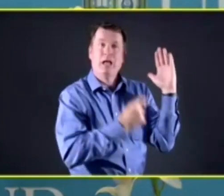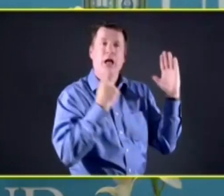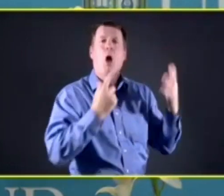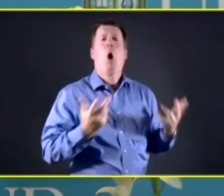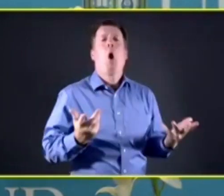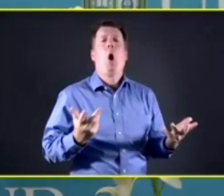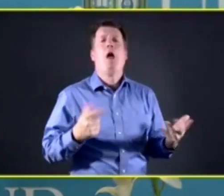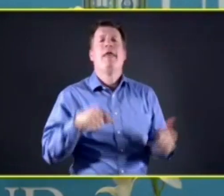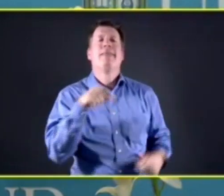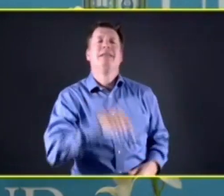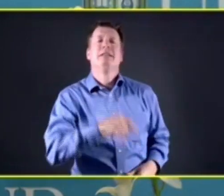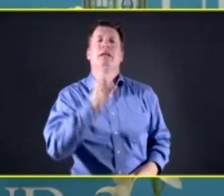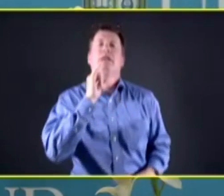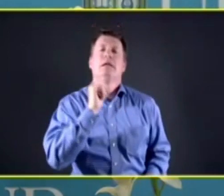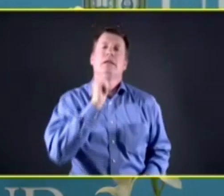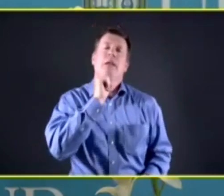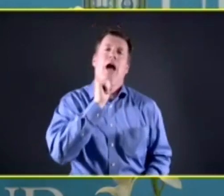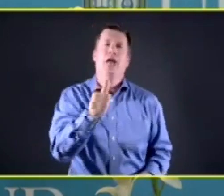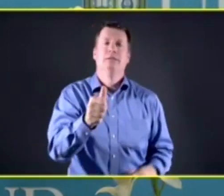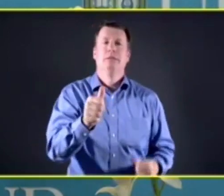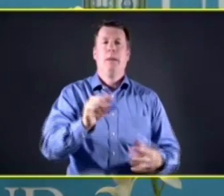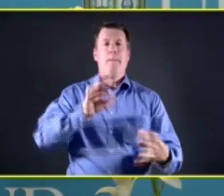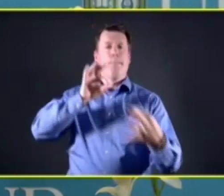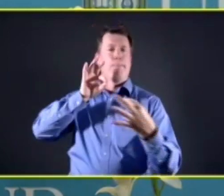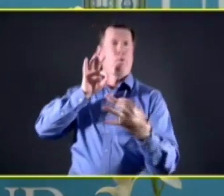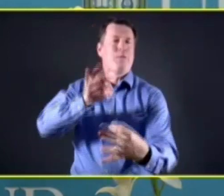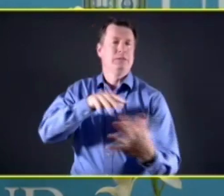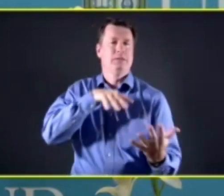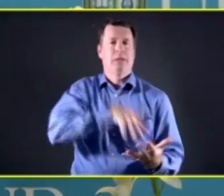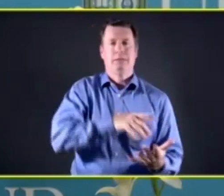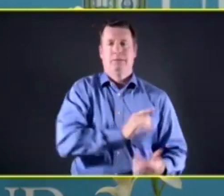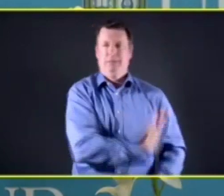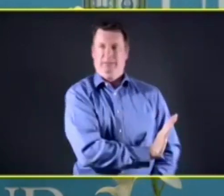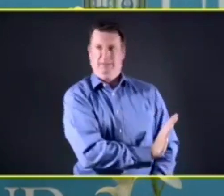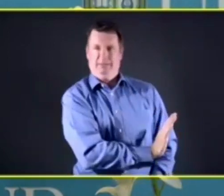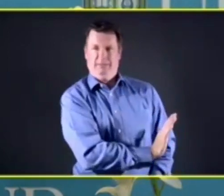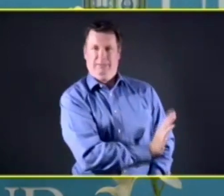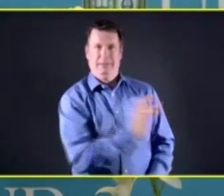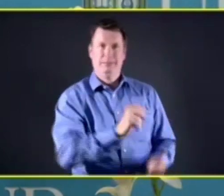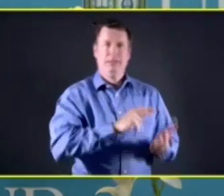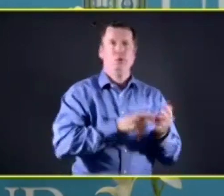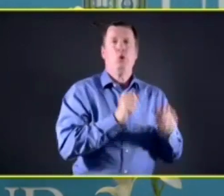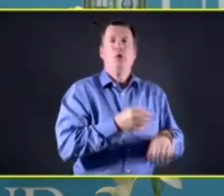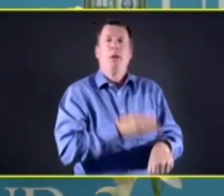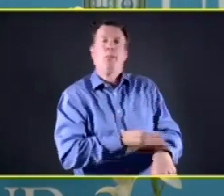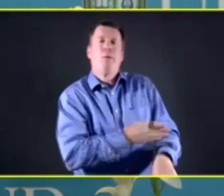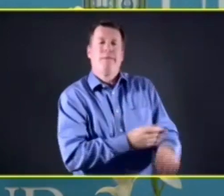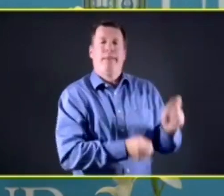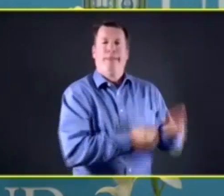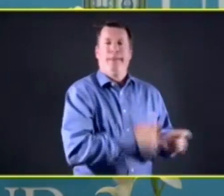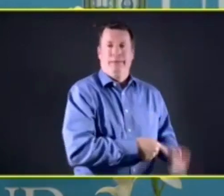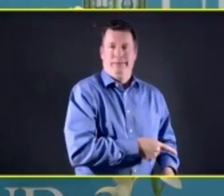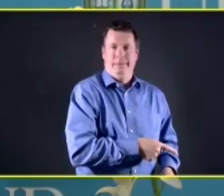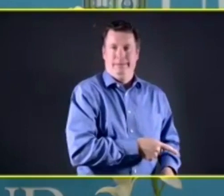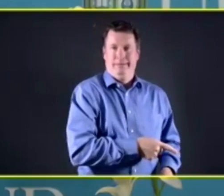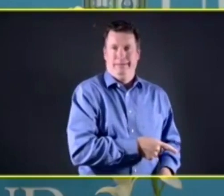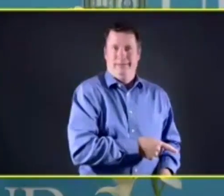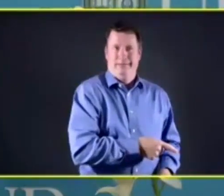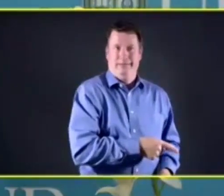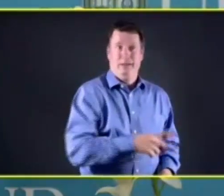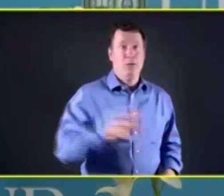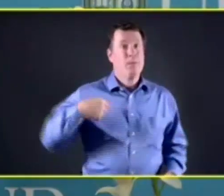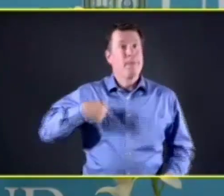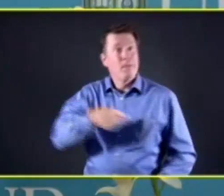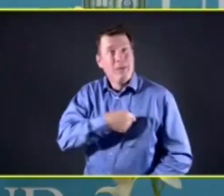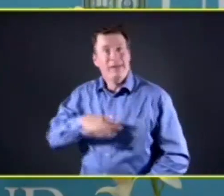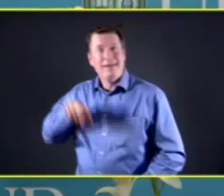encouraging from this experience, and it was quite a large experience, but it said we need to do these trials. I mean, that really was the